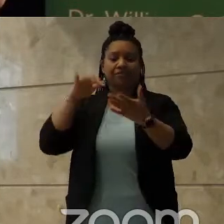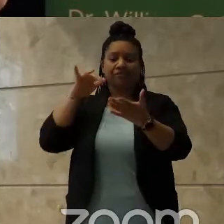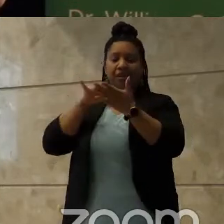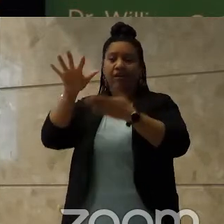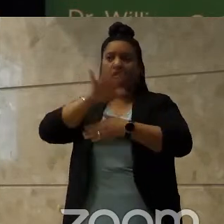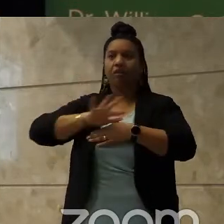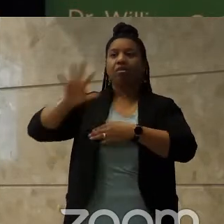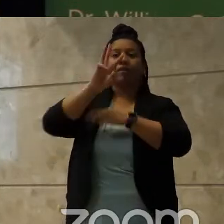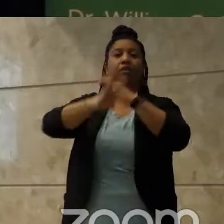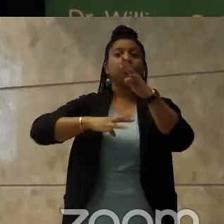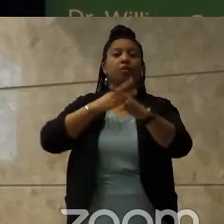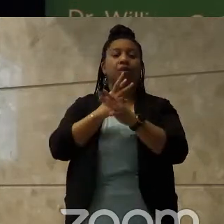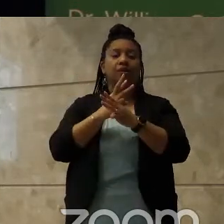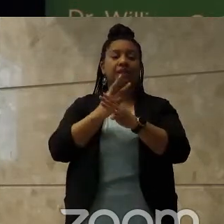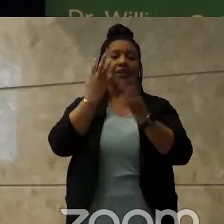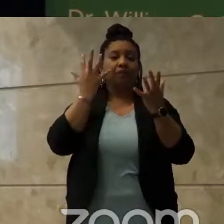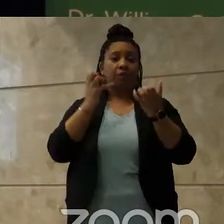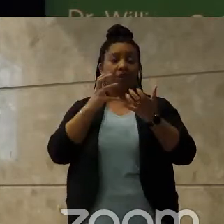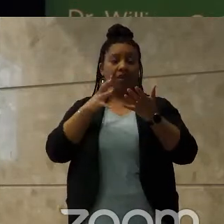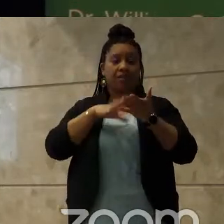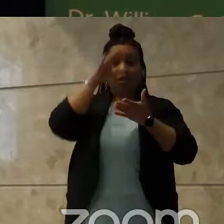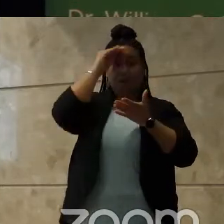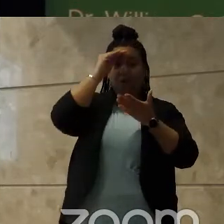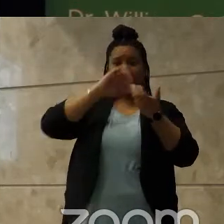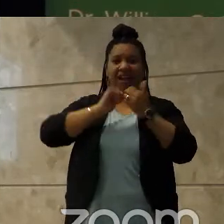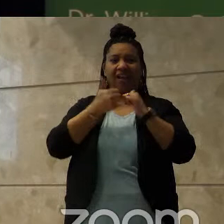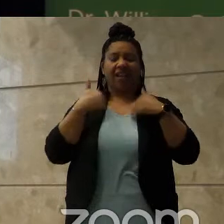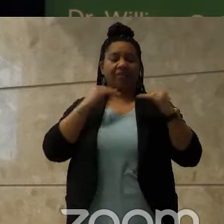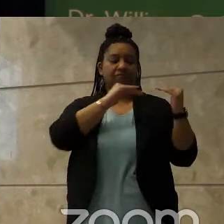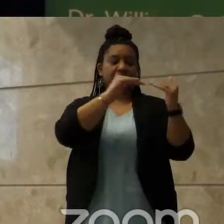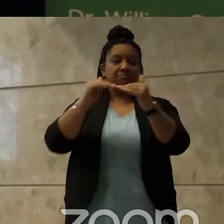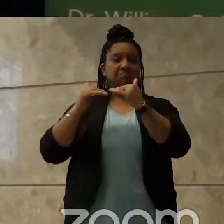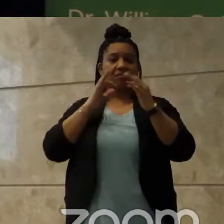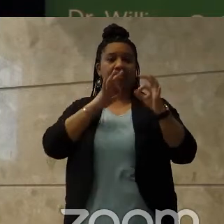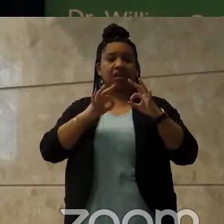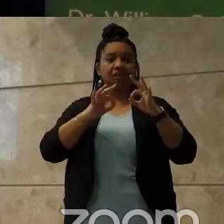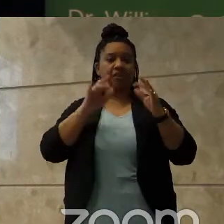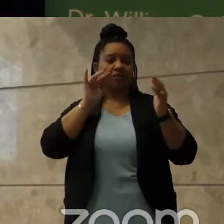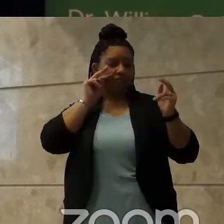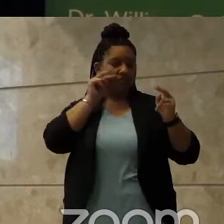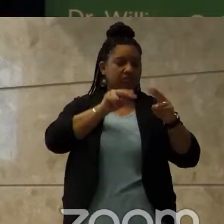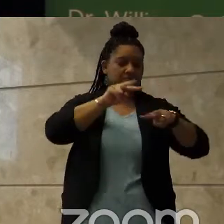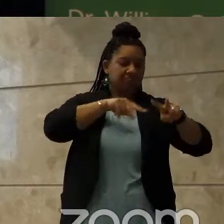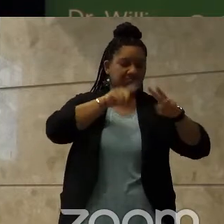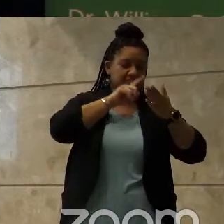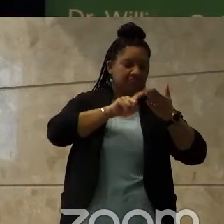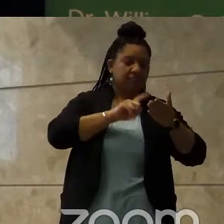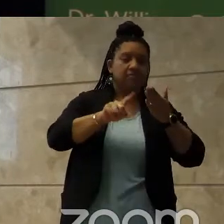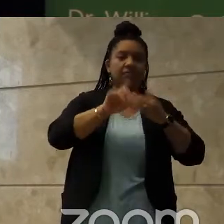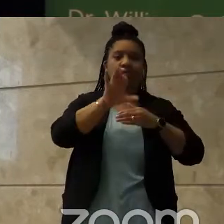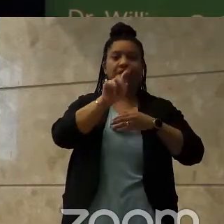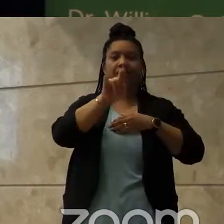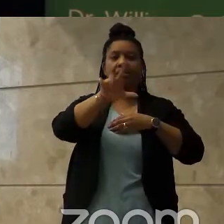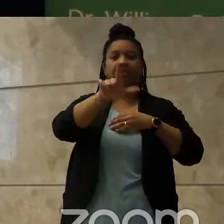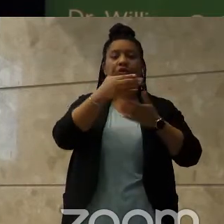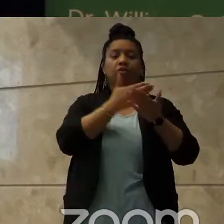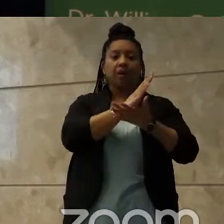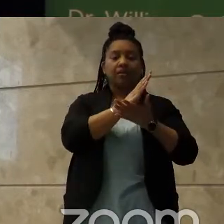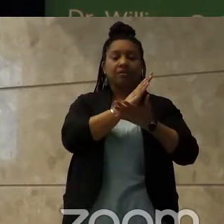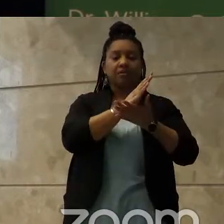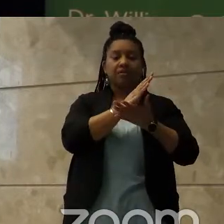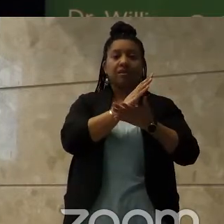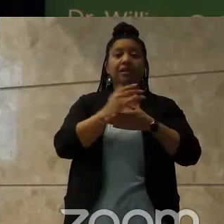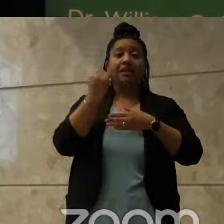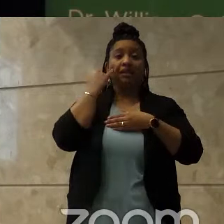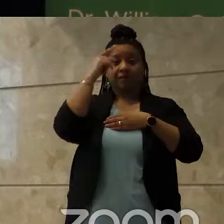learn how to create justice, look at the civil rights struggle. Invariably, when Black people have secured any gain, everyone else